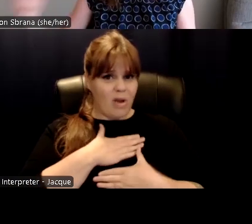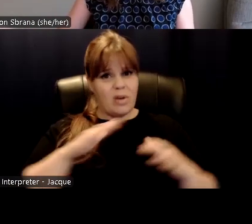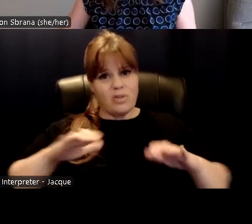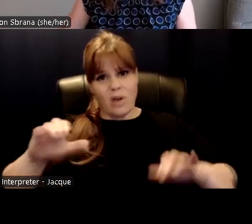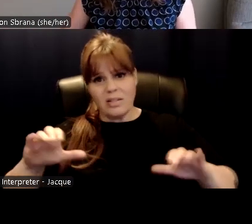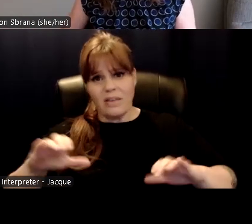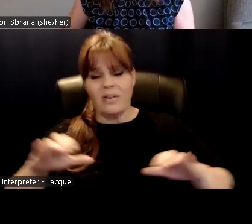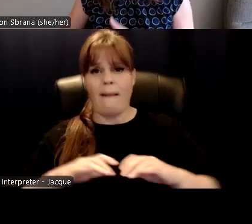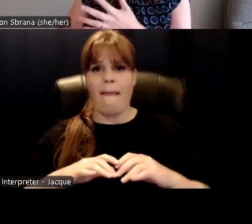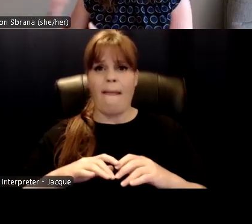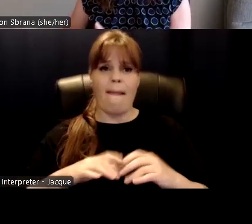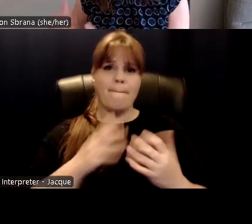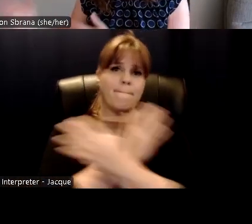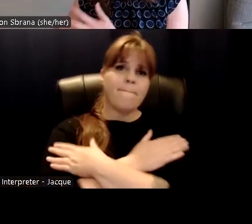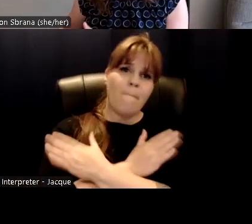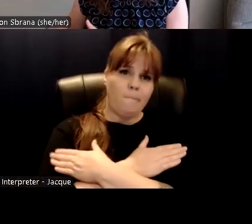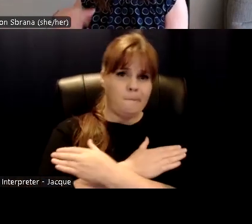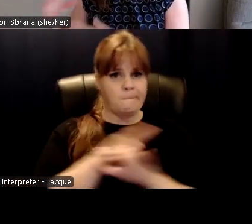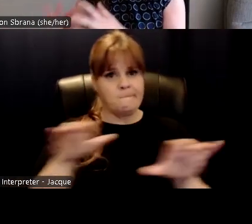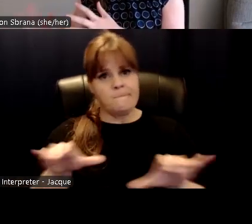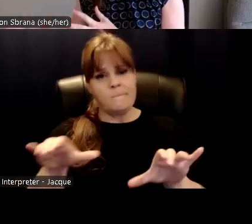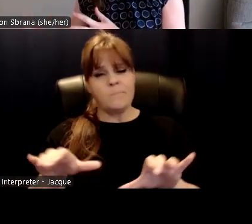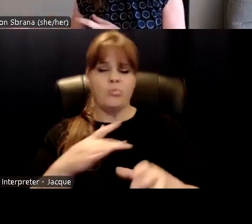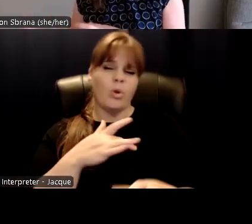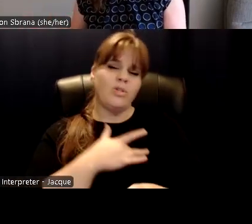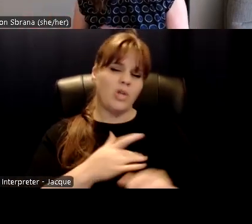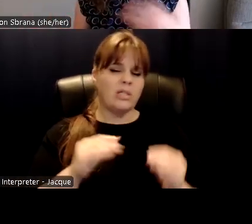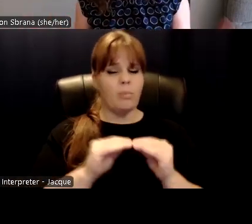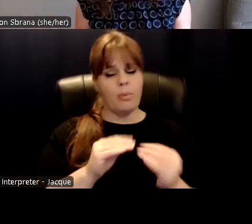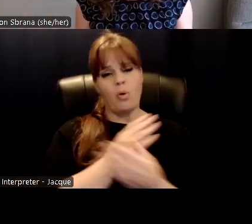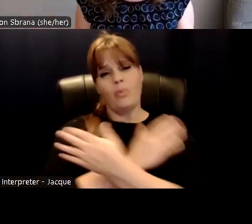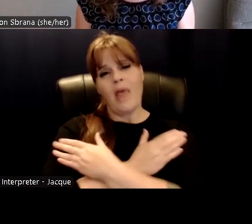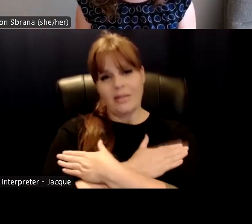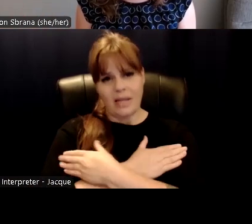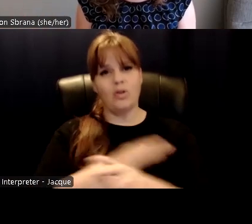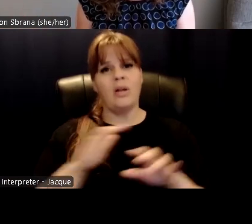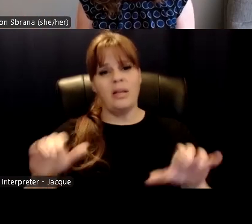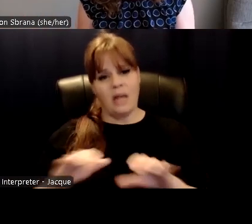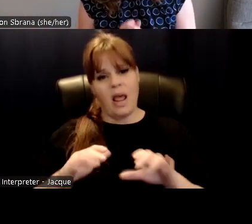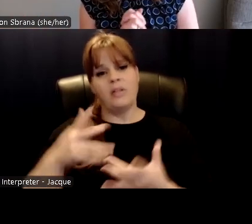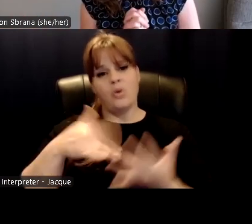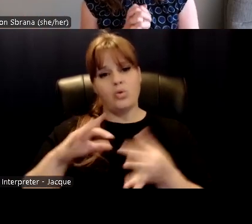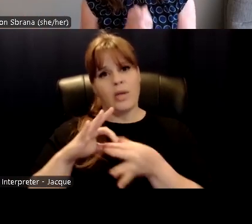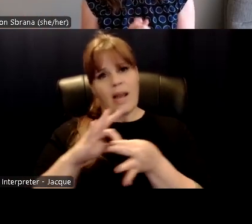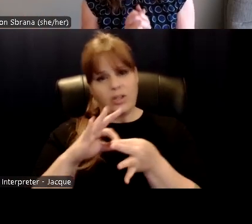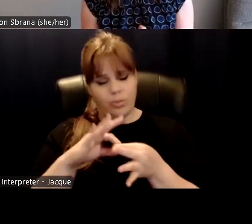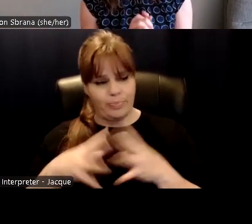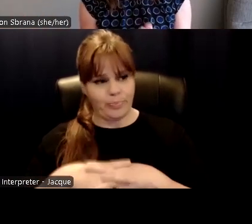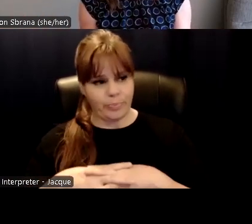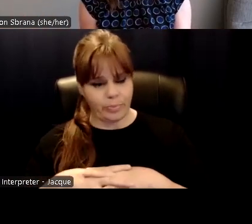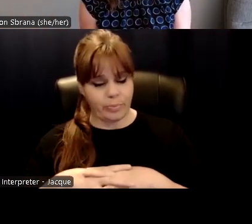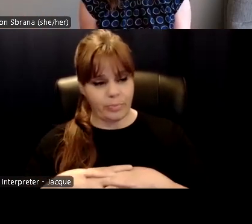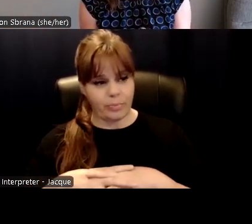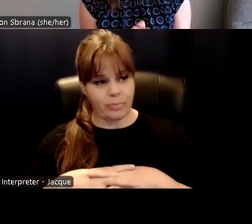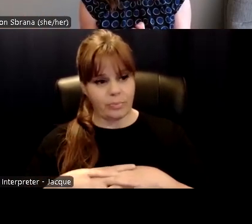activities, leisure activities, which tend to be more like relaxation activities, and social connection. What